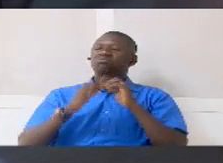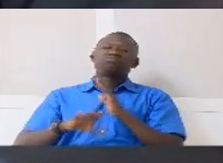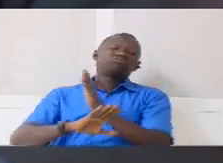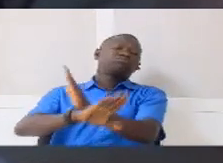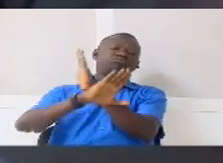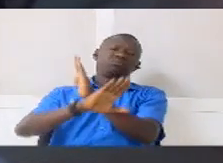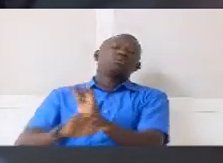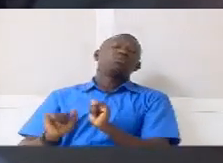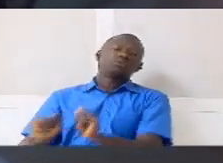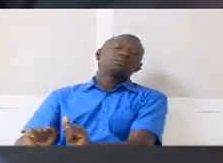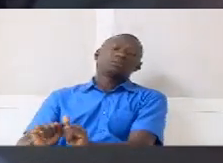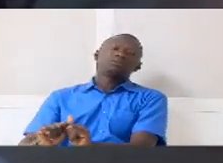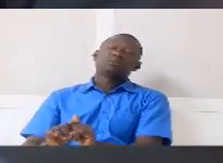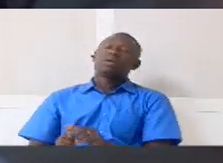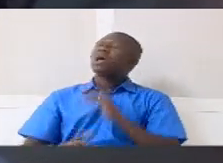the world.